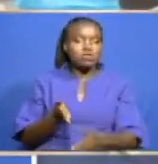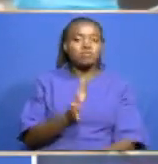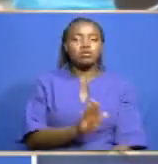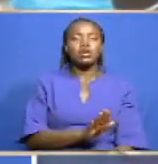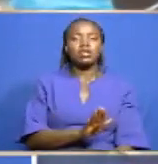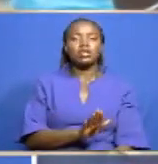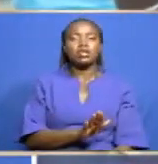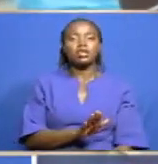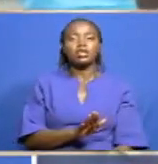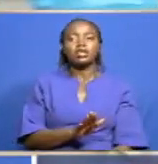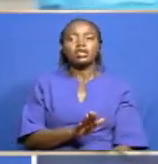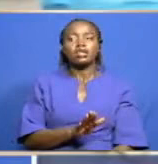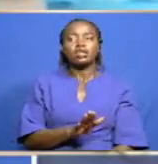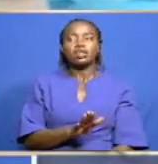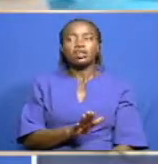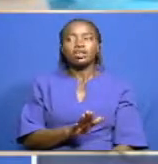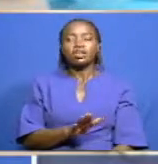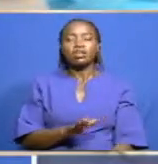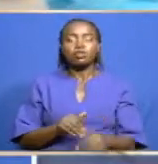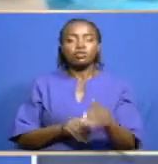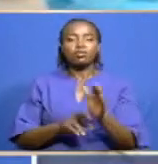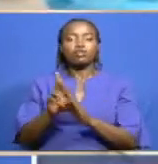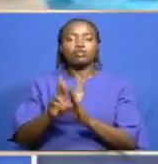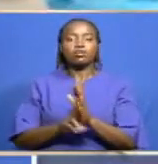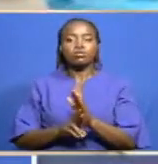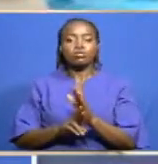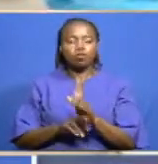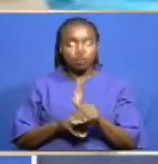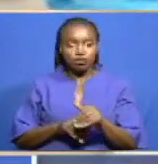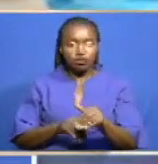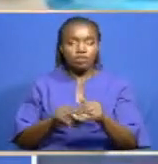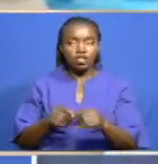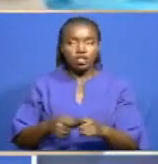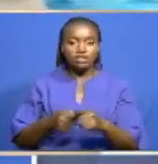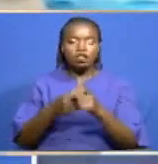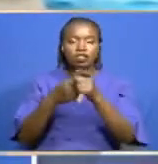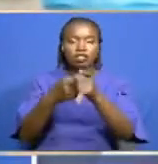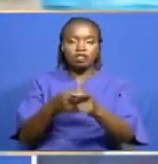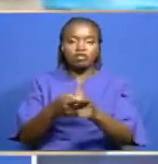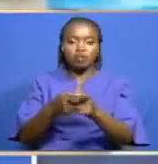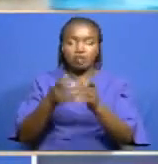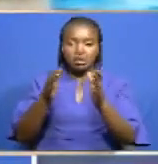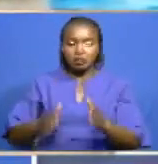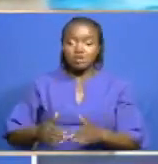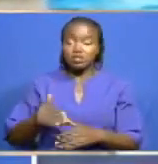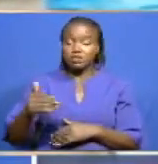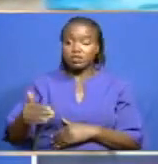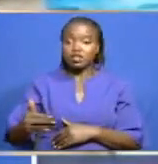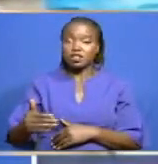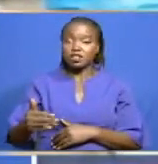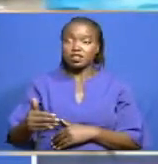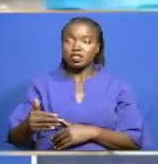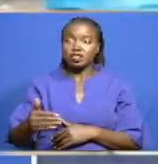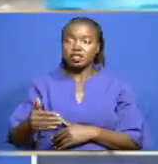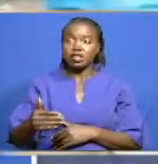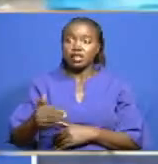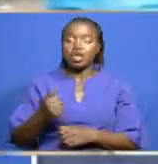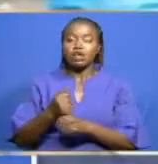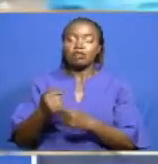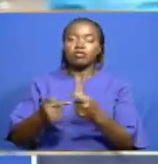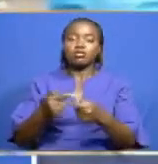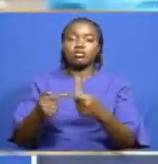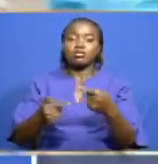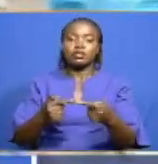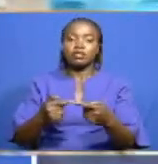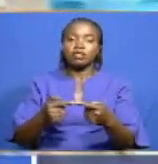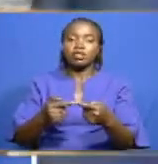When that happens, we follow procurement rules and award to the next person, and that process is also ongoing